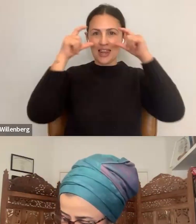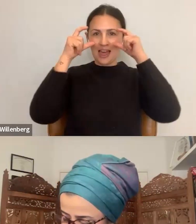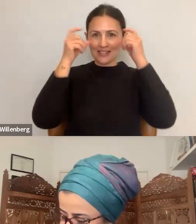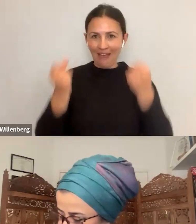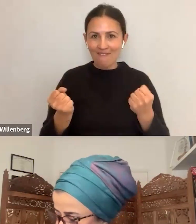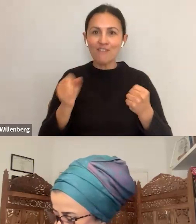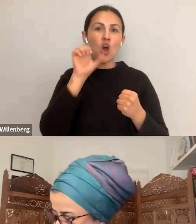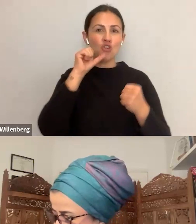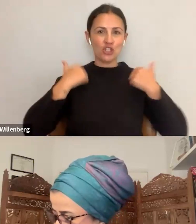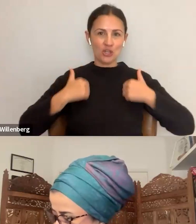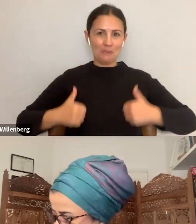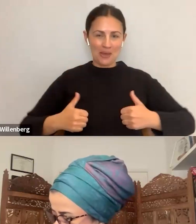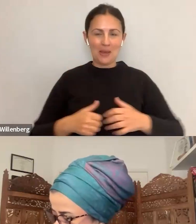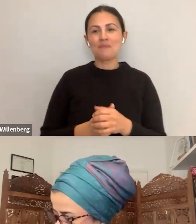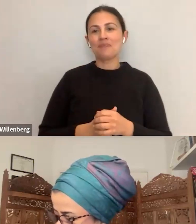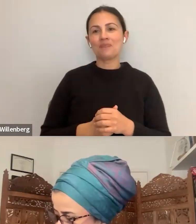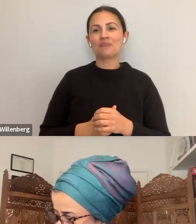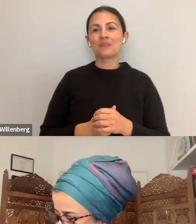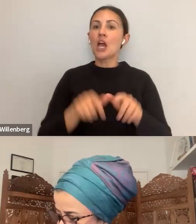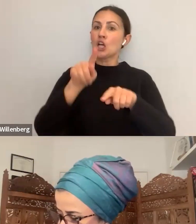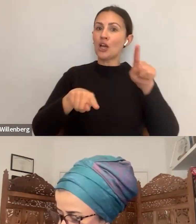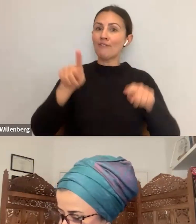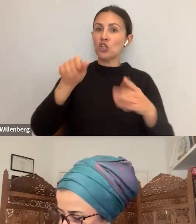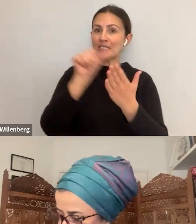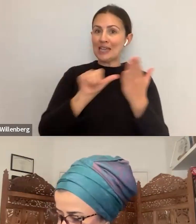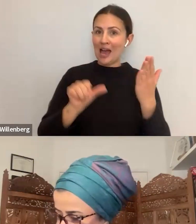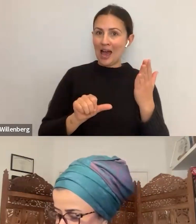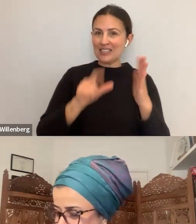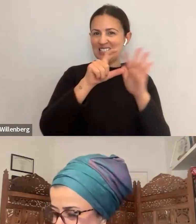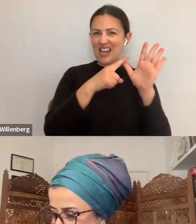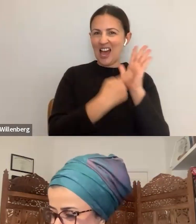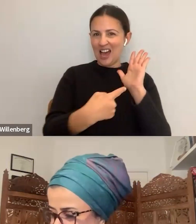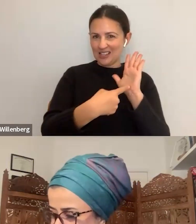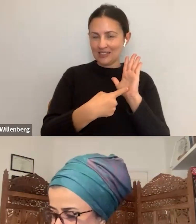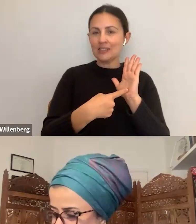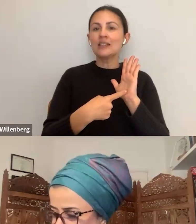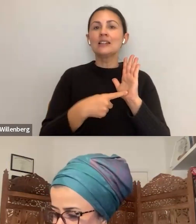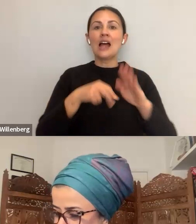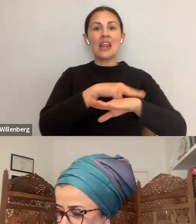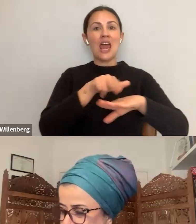orange top. Diversity Arts, or DARTS for short, is Australia's national voice for